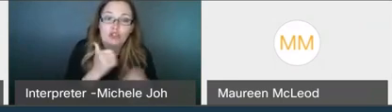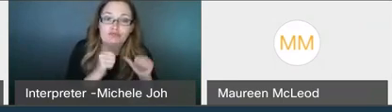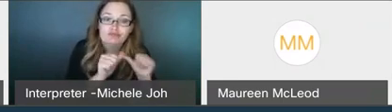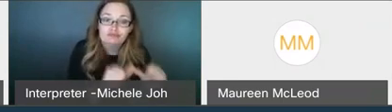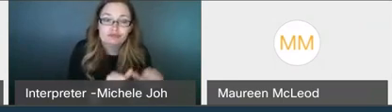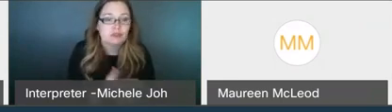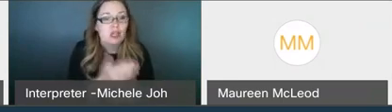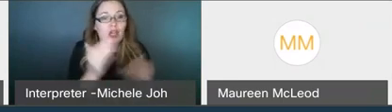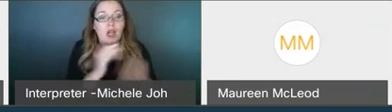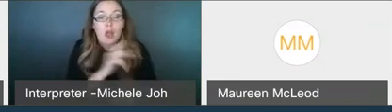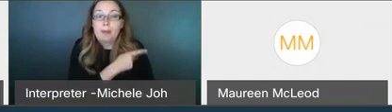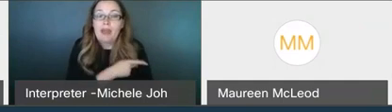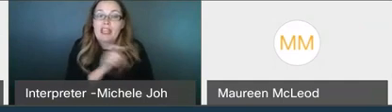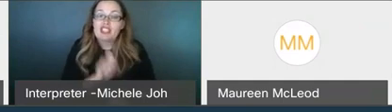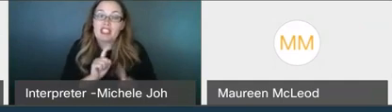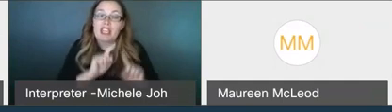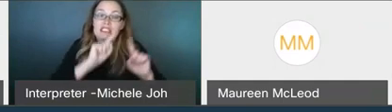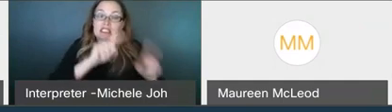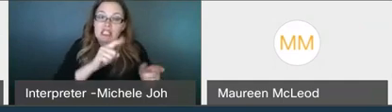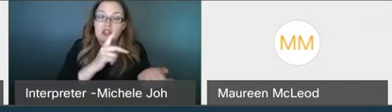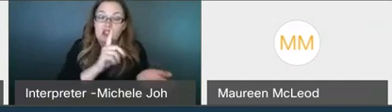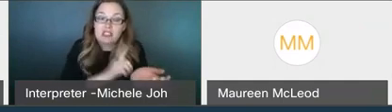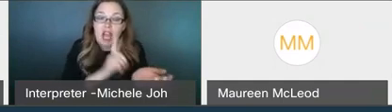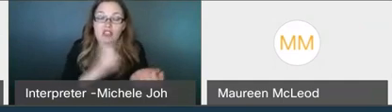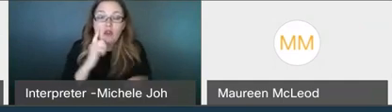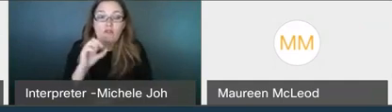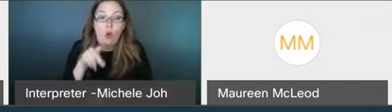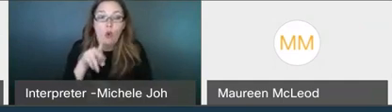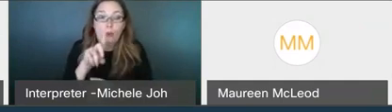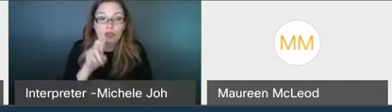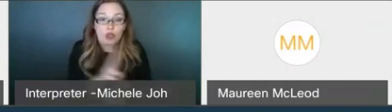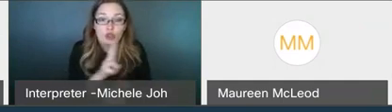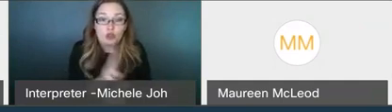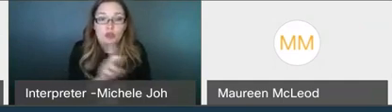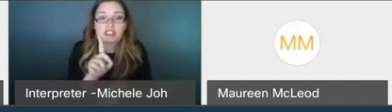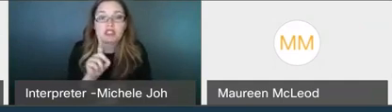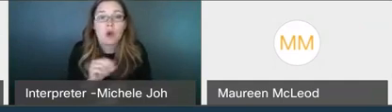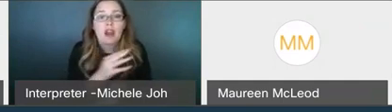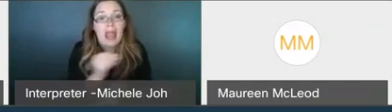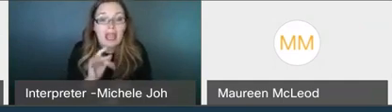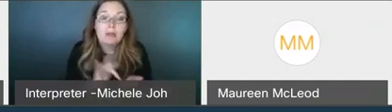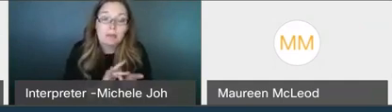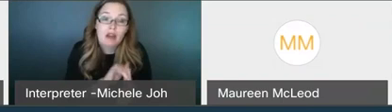patient can see a doctor for treatment of his or her opioid use disorder, as well as other medical illnesses.